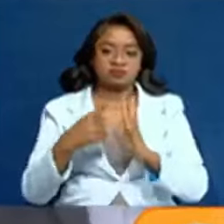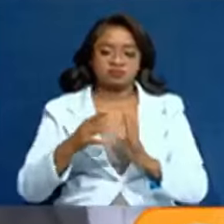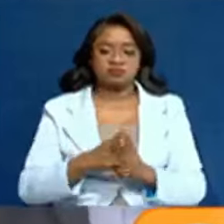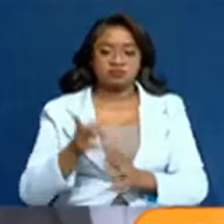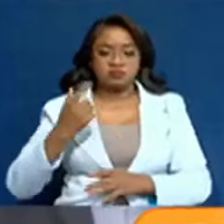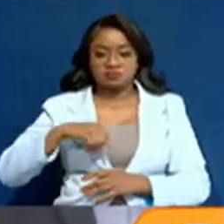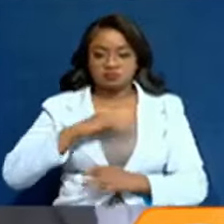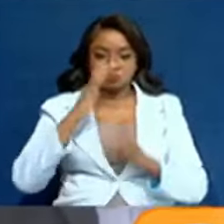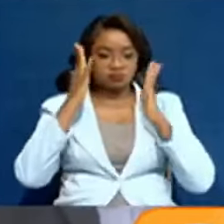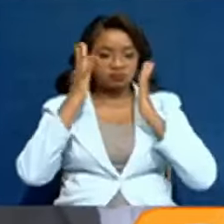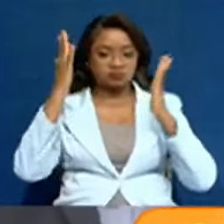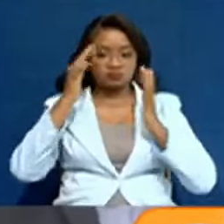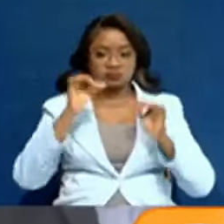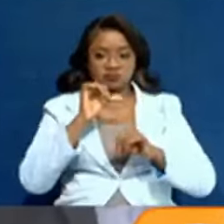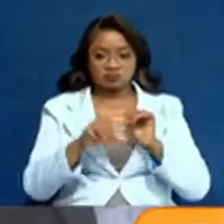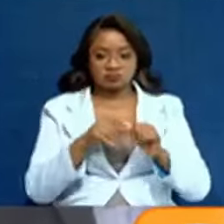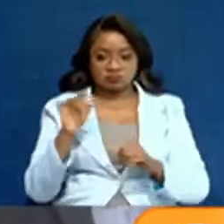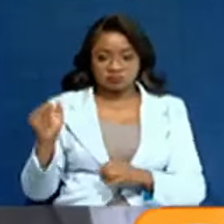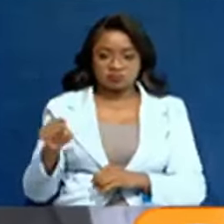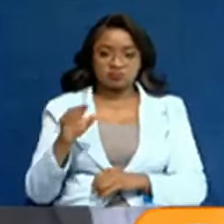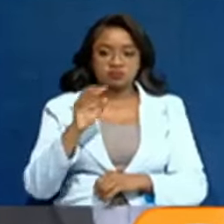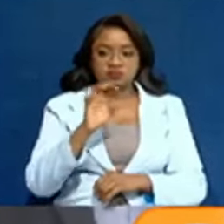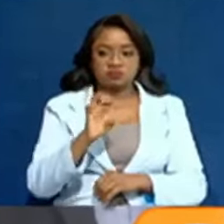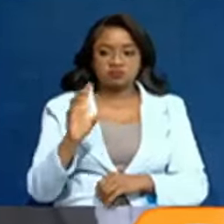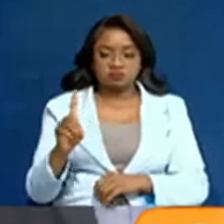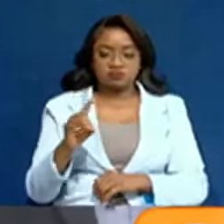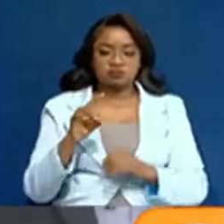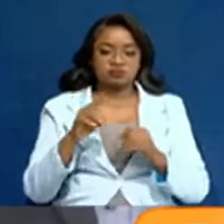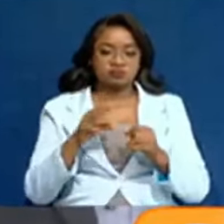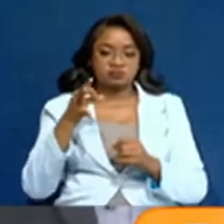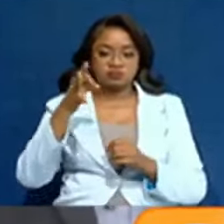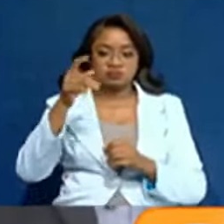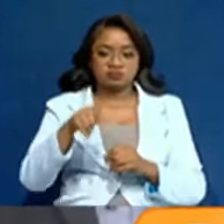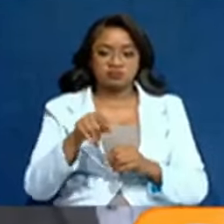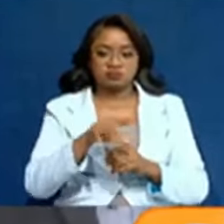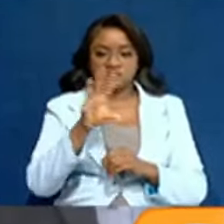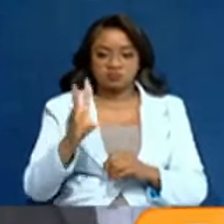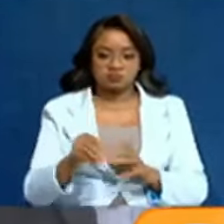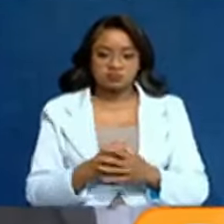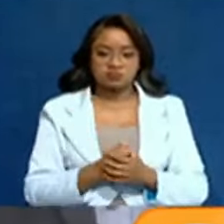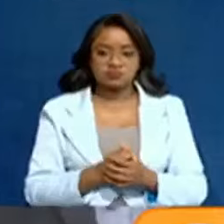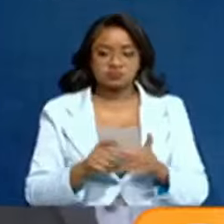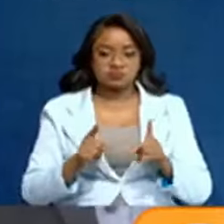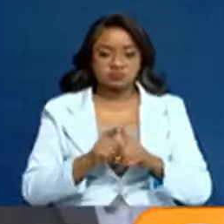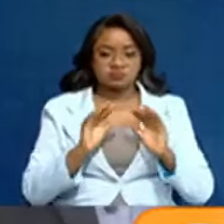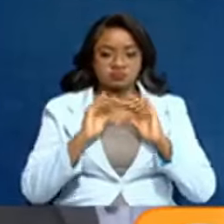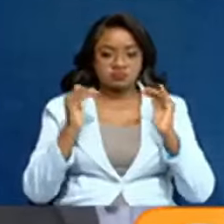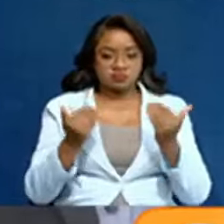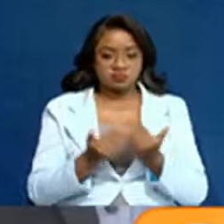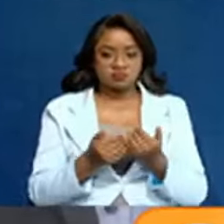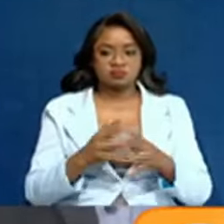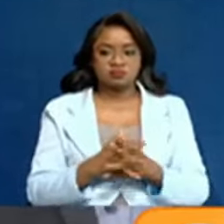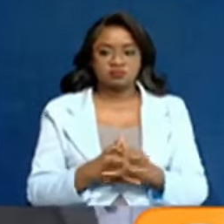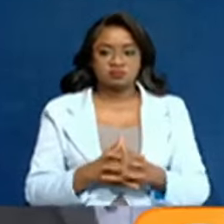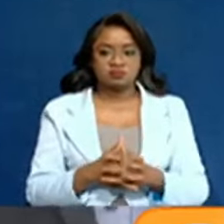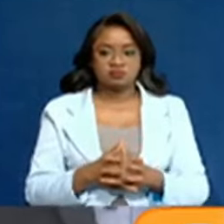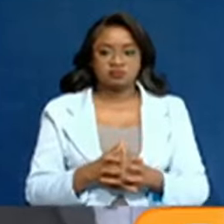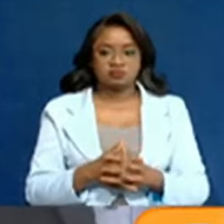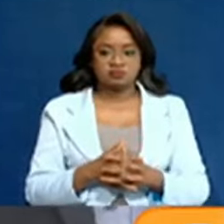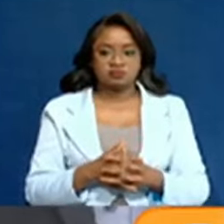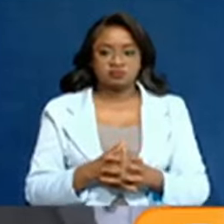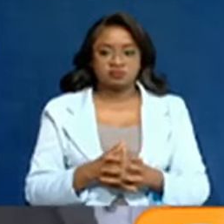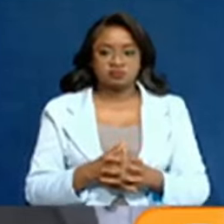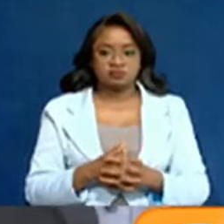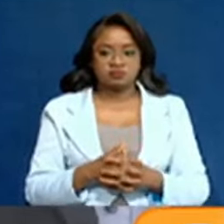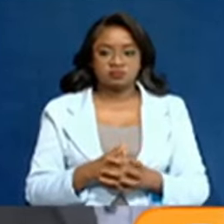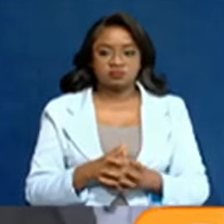about EVs. I mean, EVs are the future of, I think, Africa and the world. And green industrialization and green jobs have got to